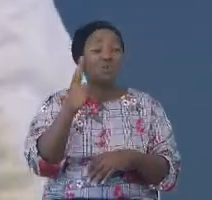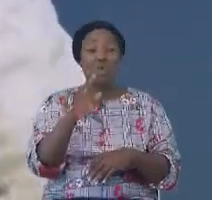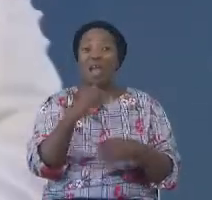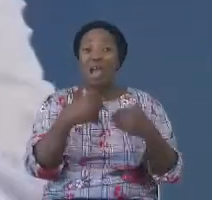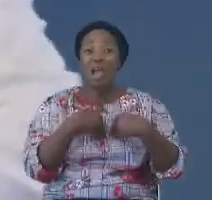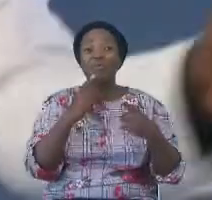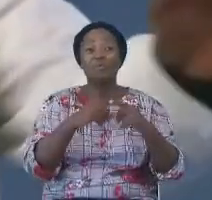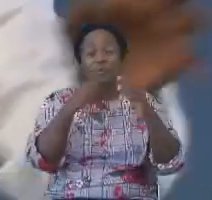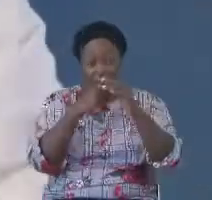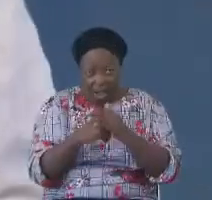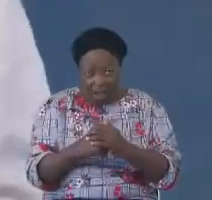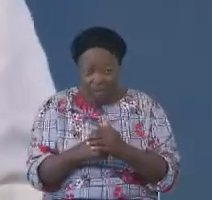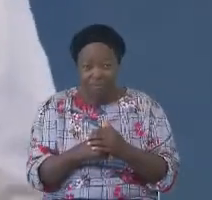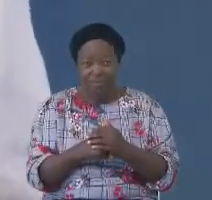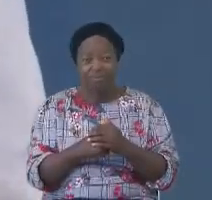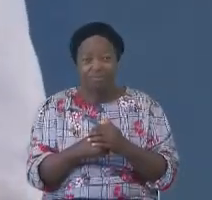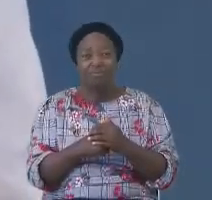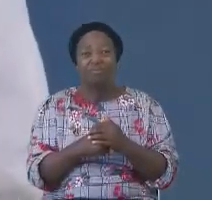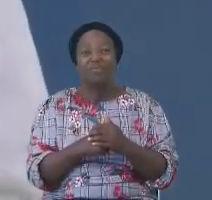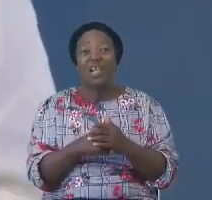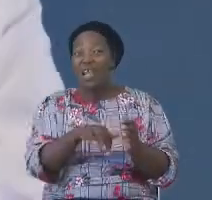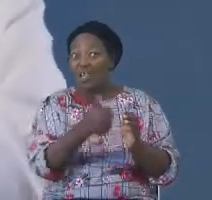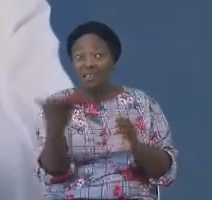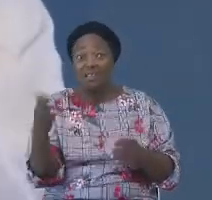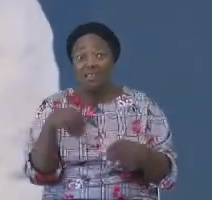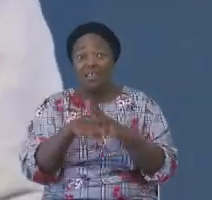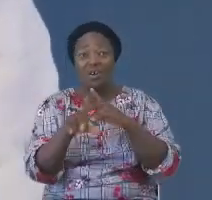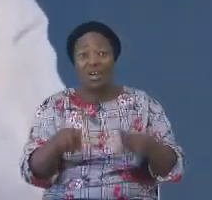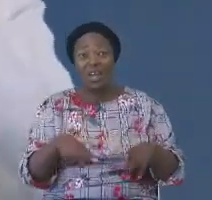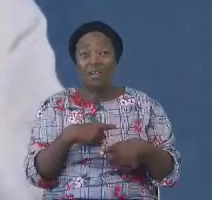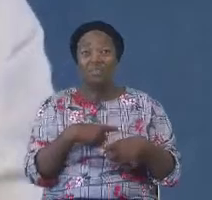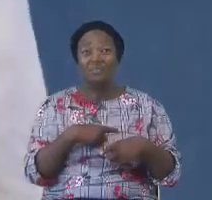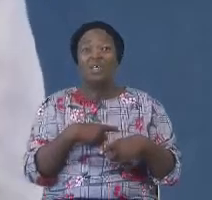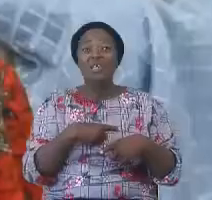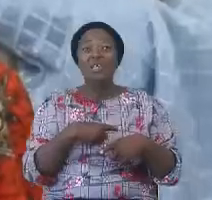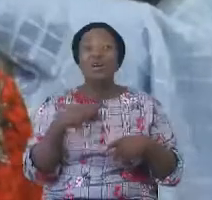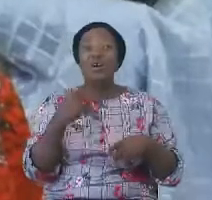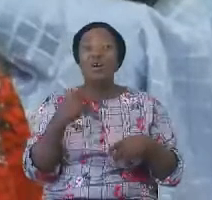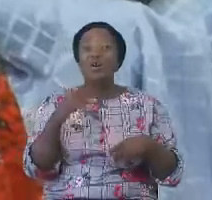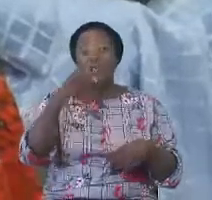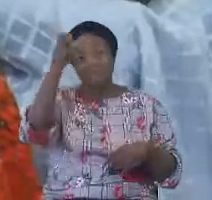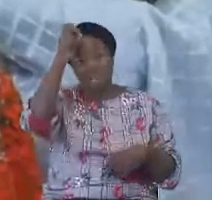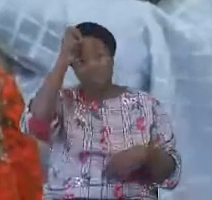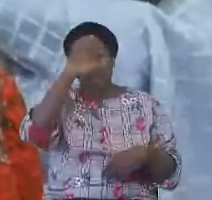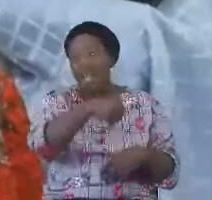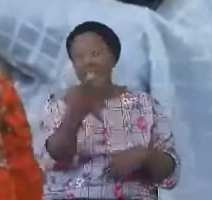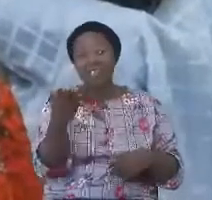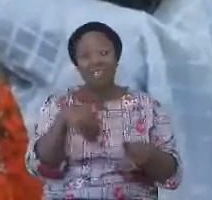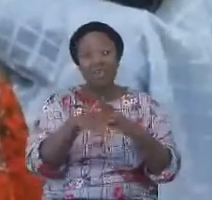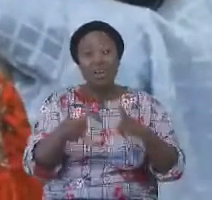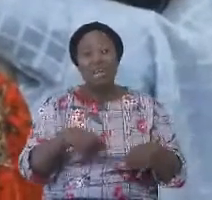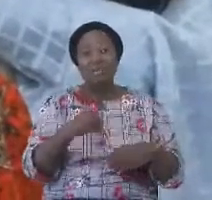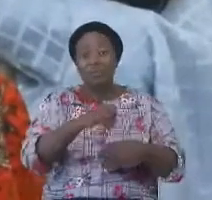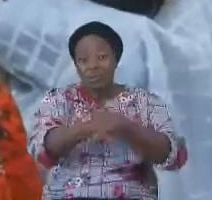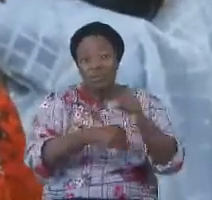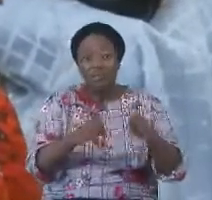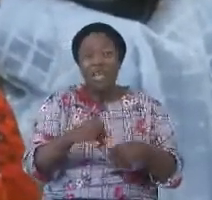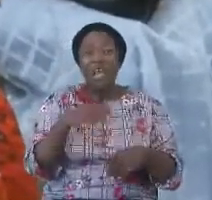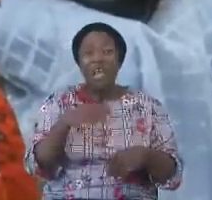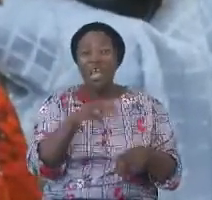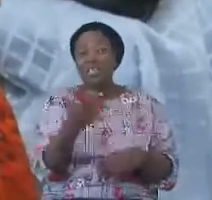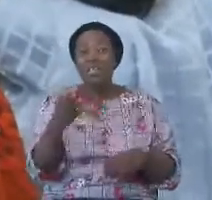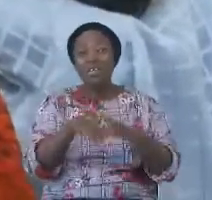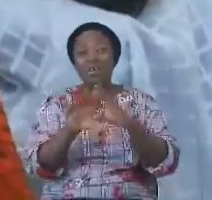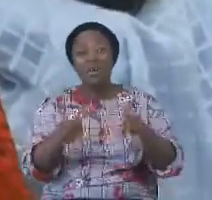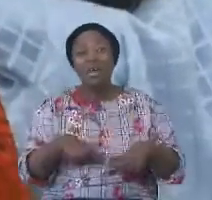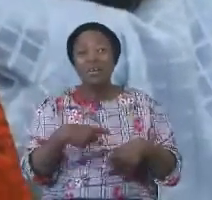the sky anywhere all those things will have to bow anything in your life of the